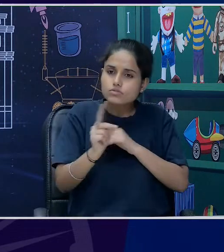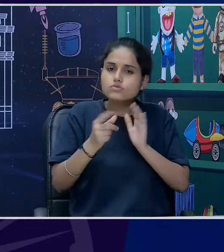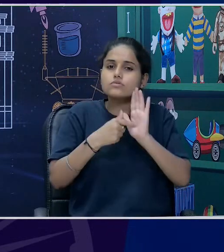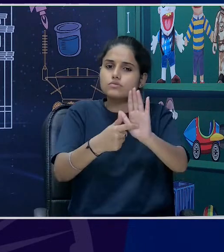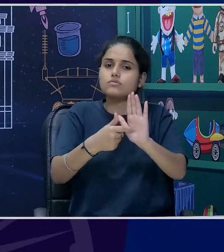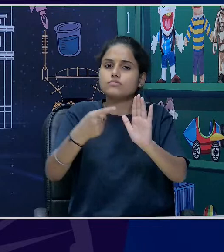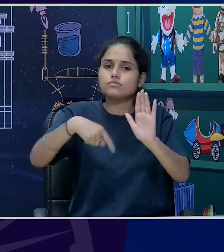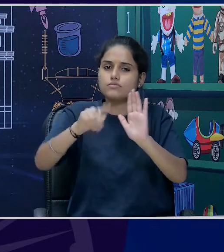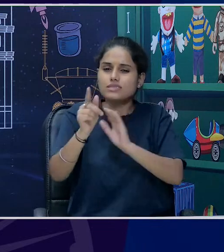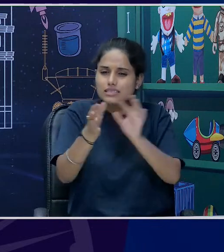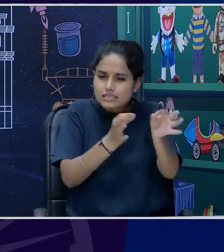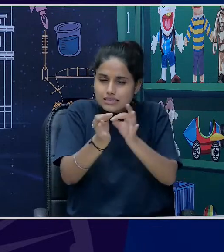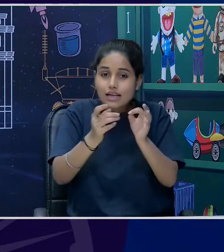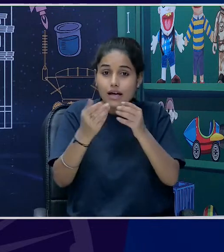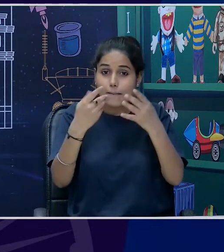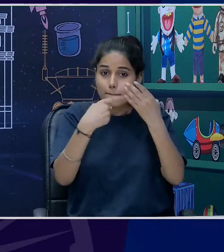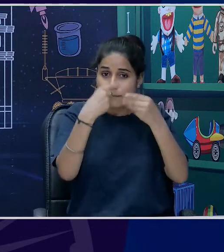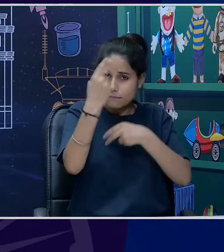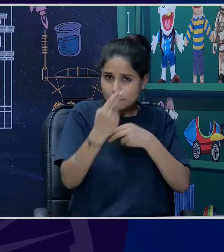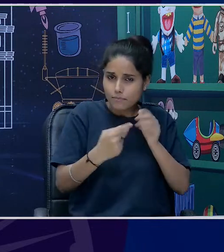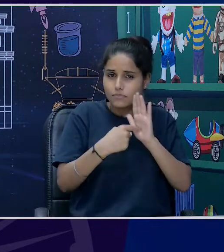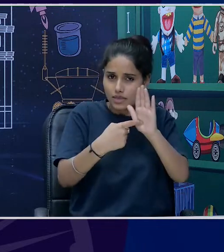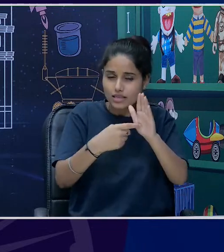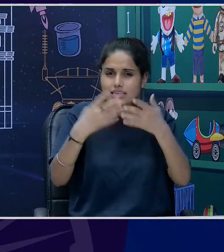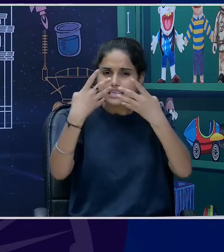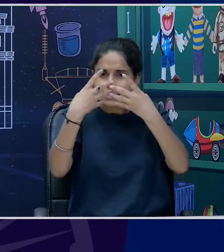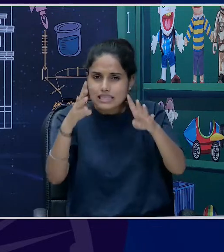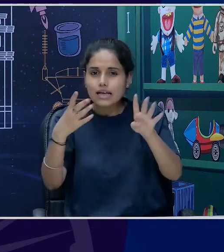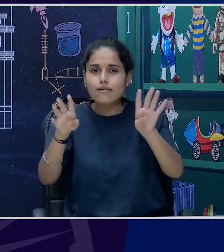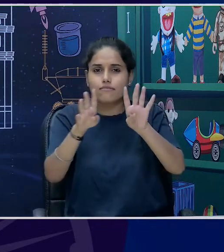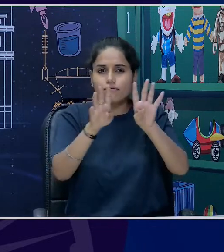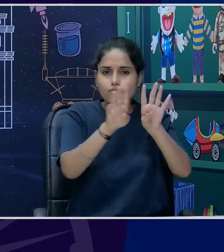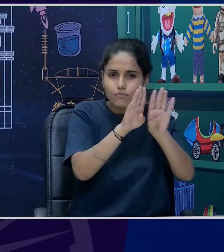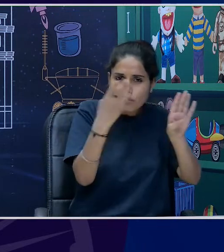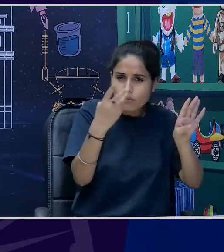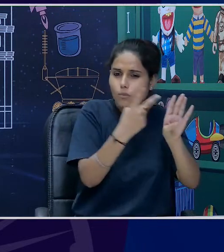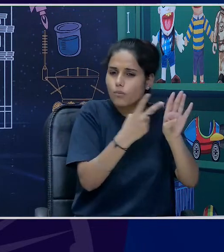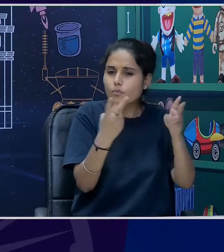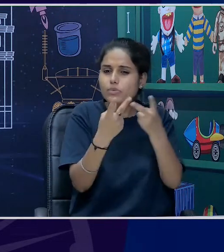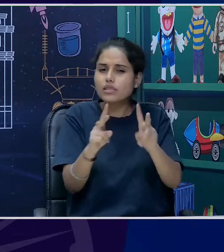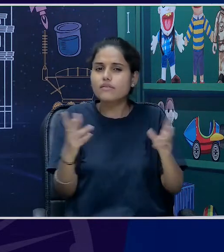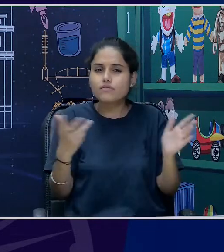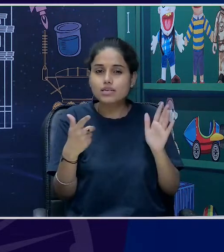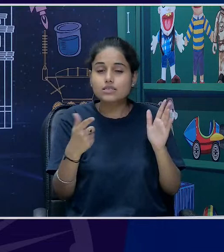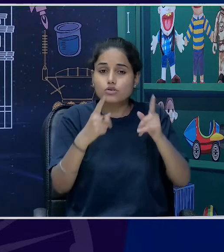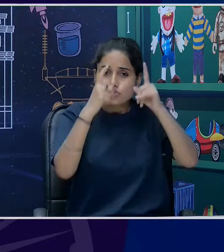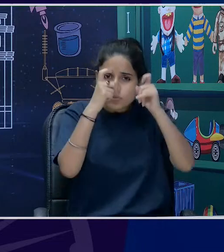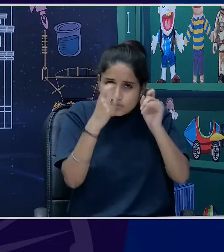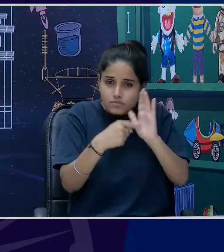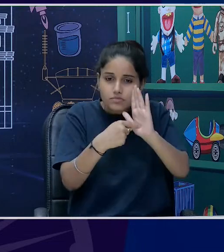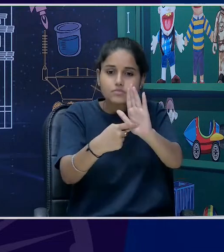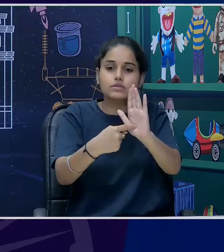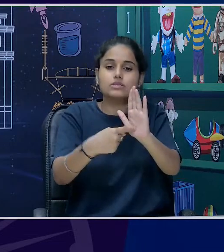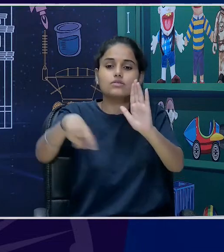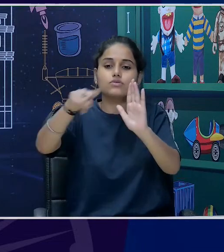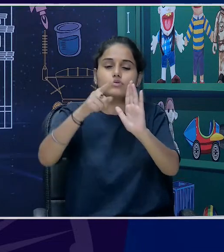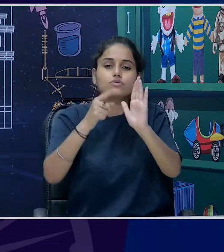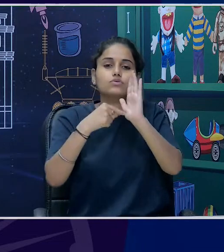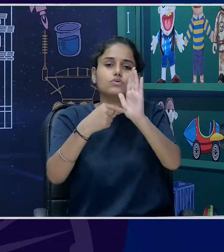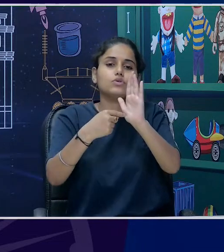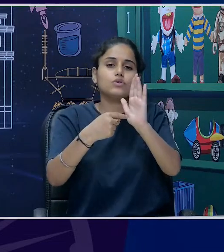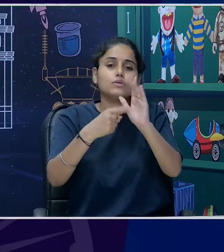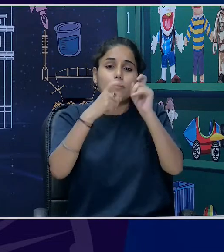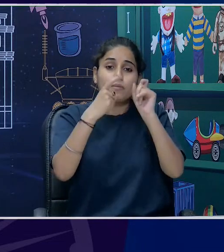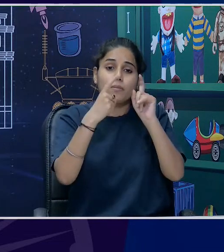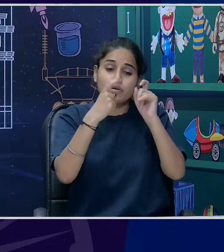Like what are windows? So door, gate, what is the difference between door and gates? So with the animation, like one by one,